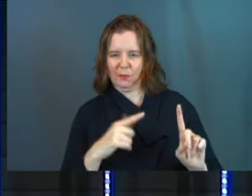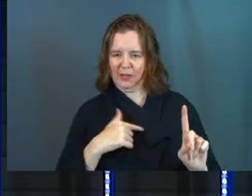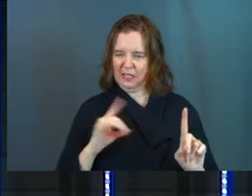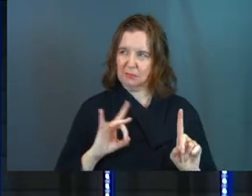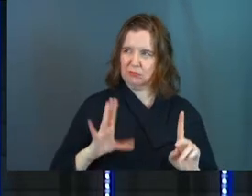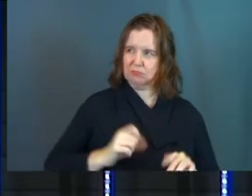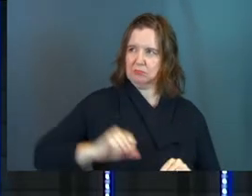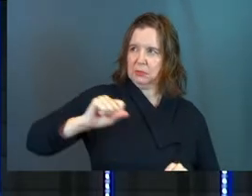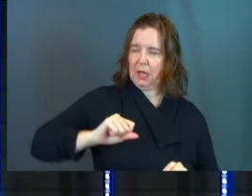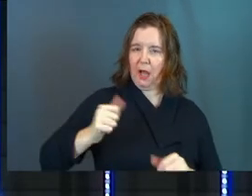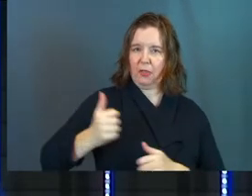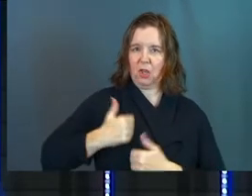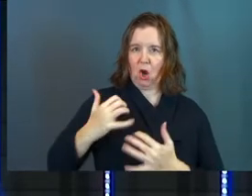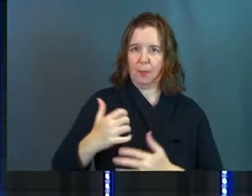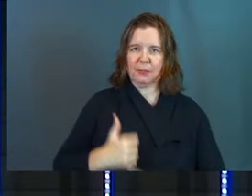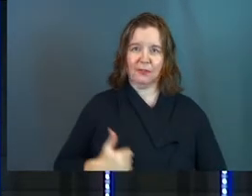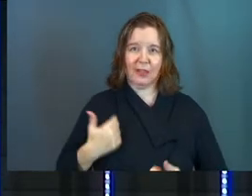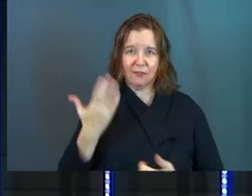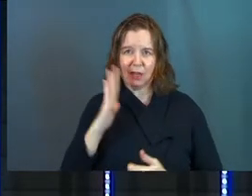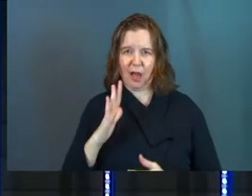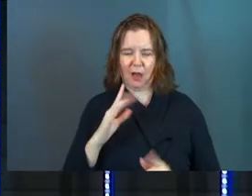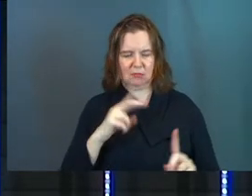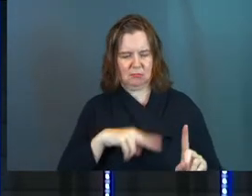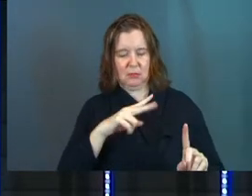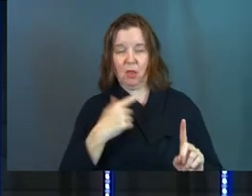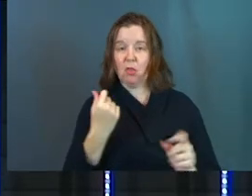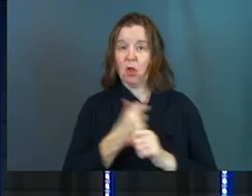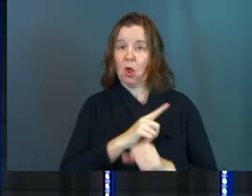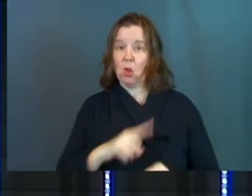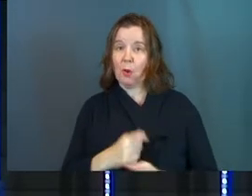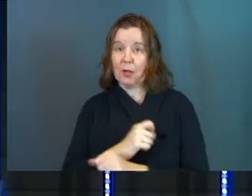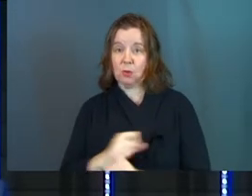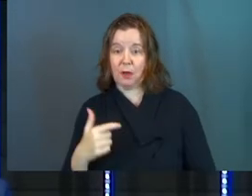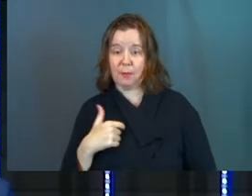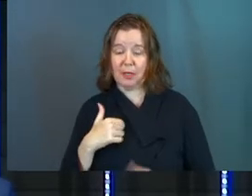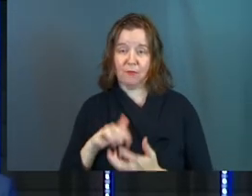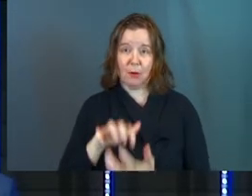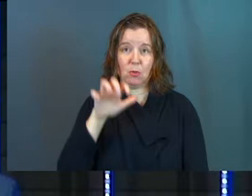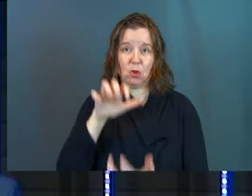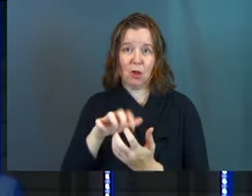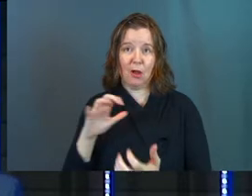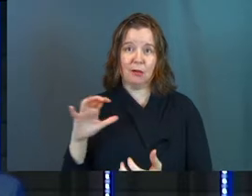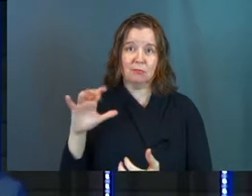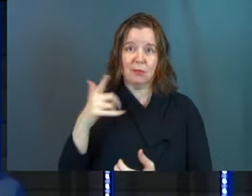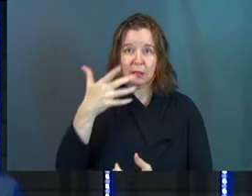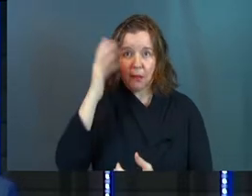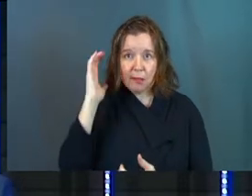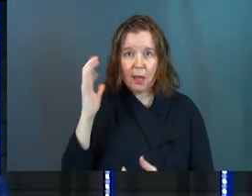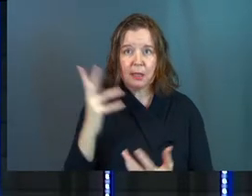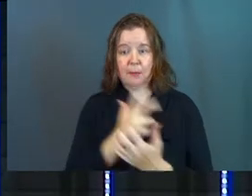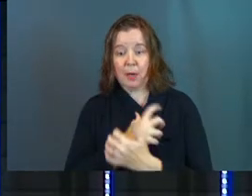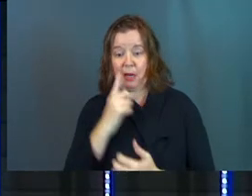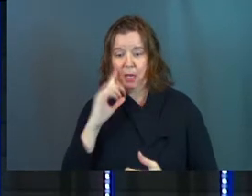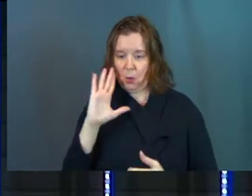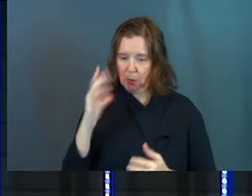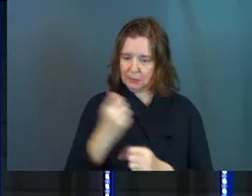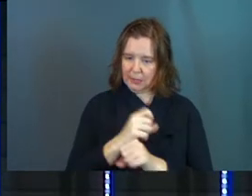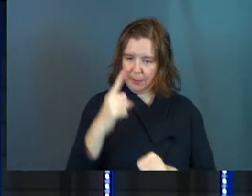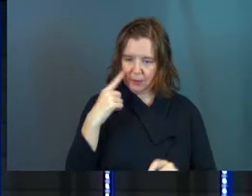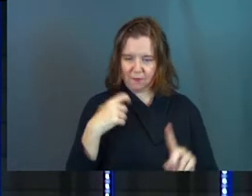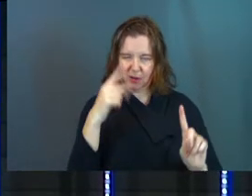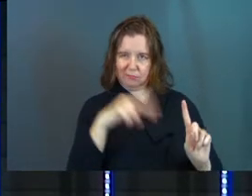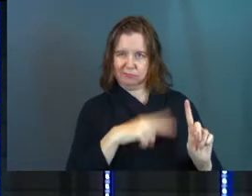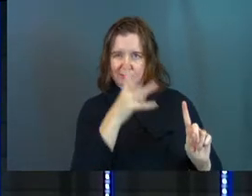has defied the armies of the living God. How dare he? The Lord has rescued me from the claws of the lion and the bear, and he will rescue me from this